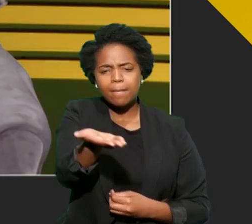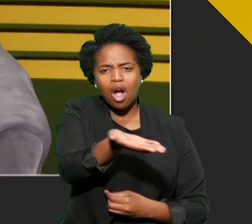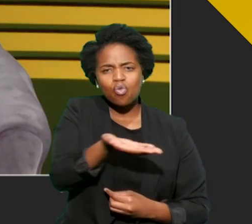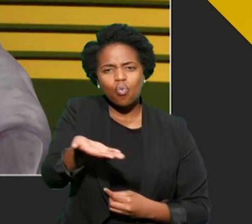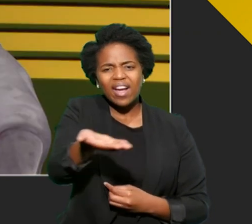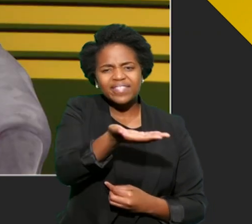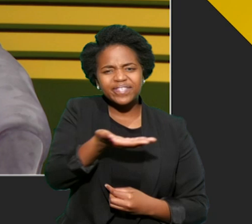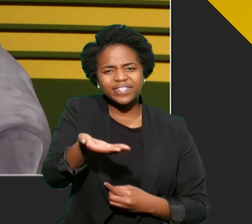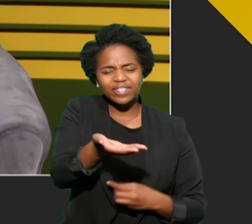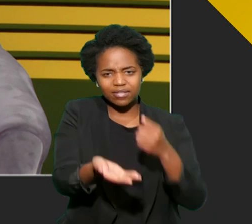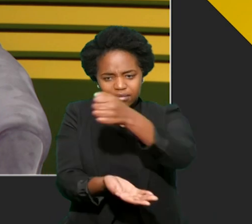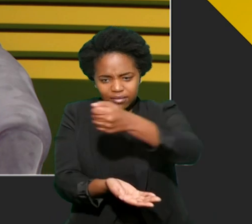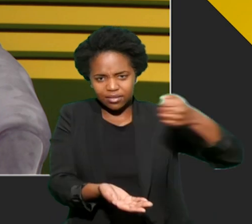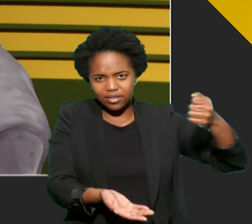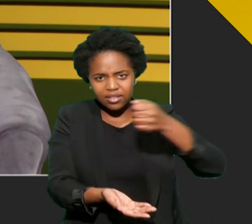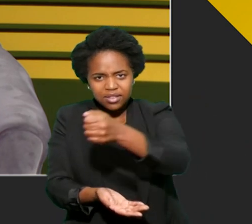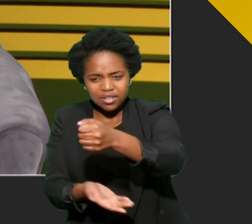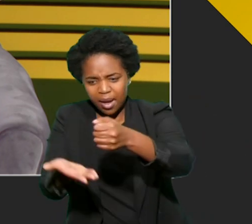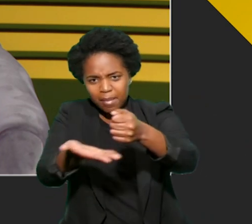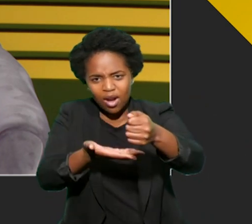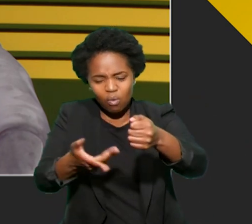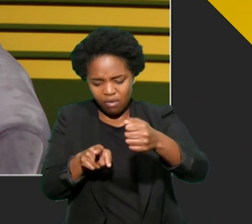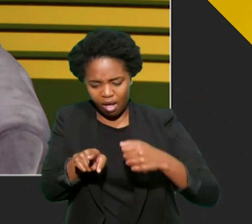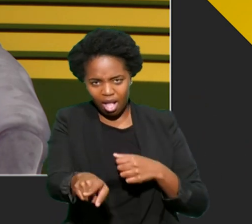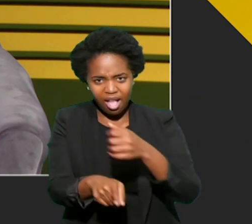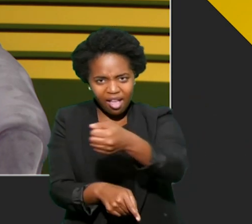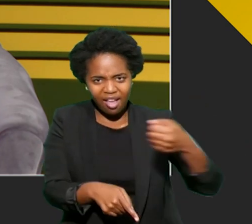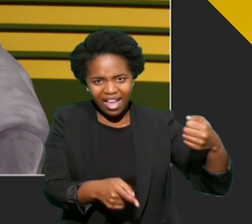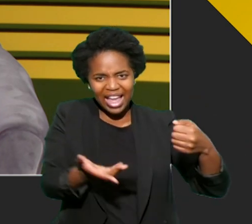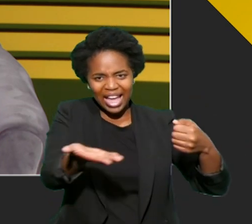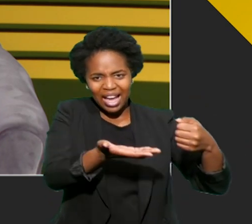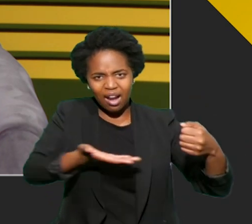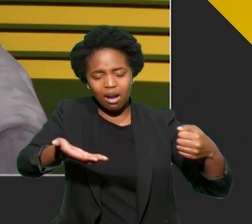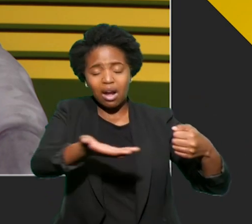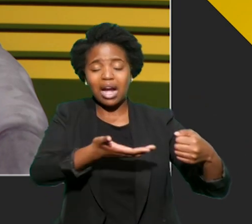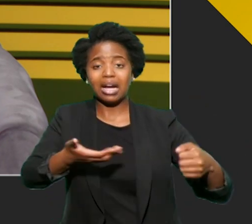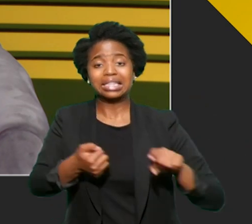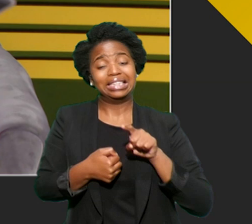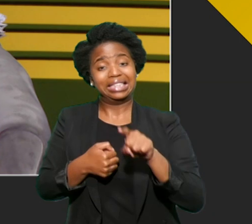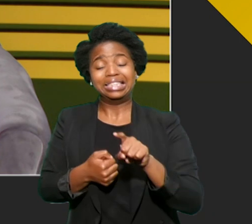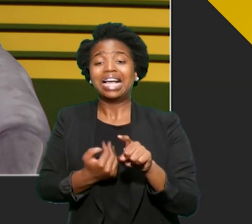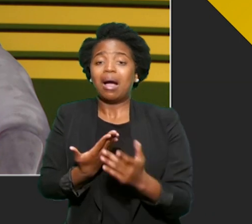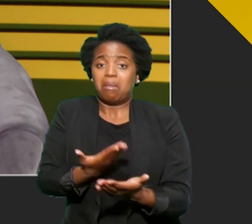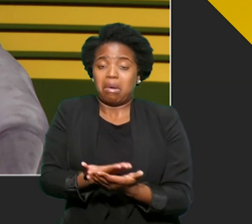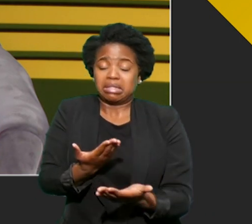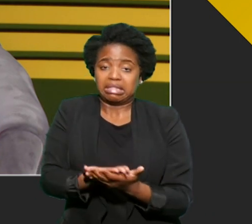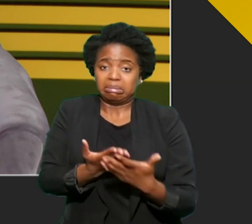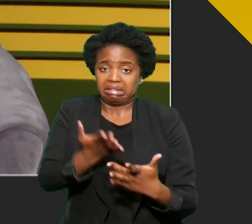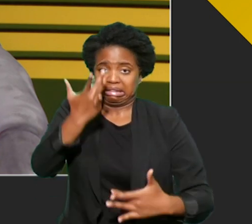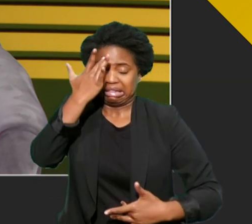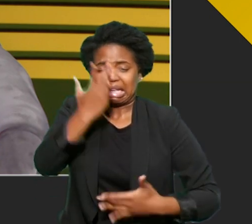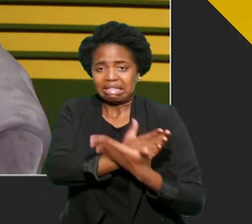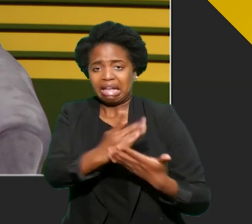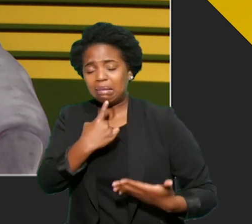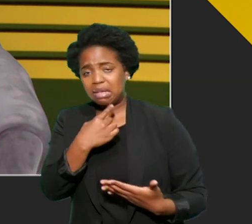This electromagnetic radiation that comes through from these different appliances might be able to harm our health. But never